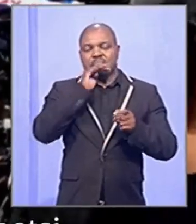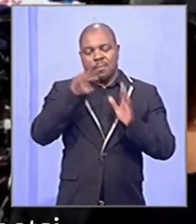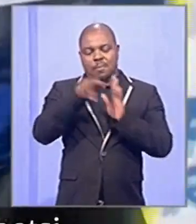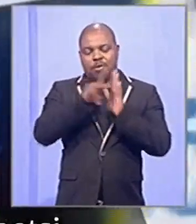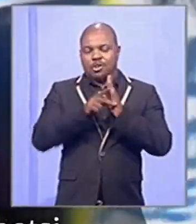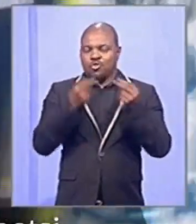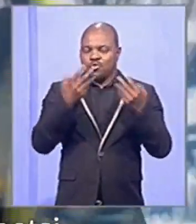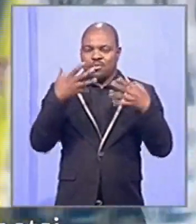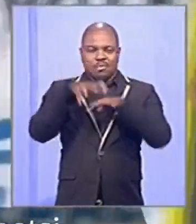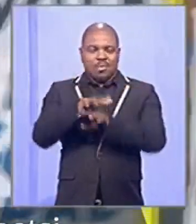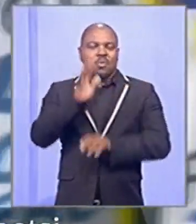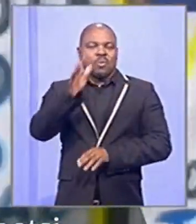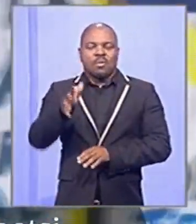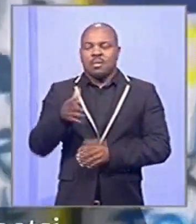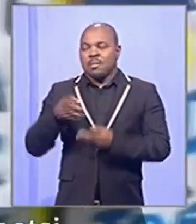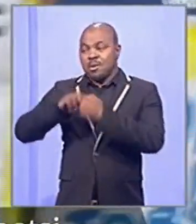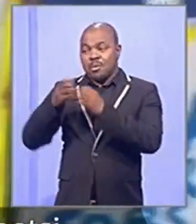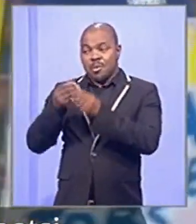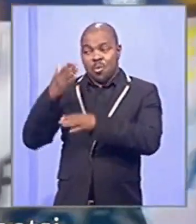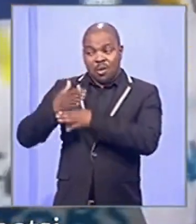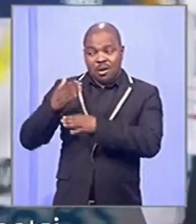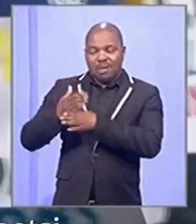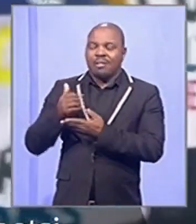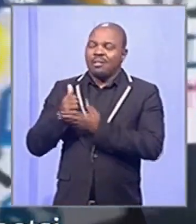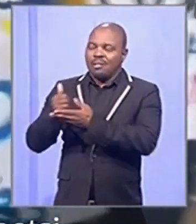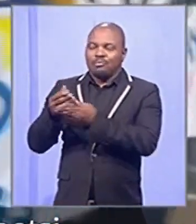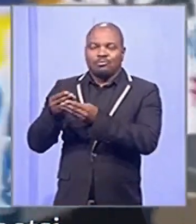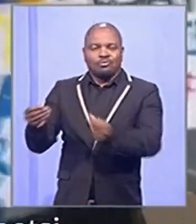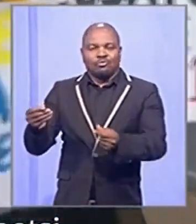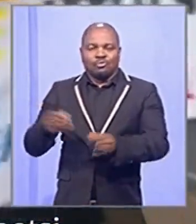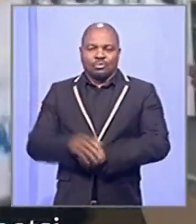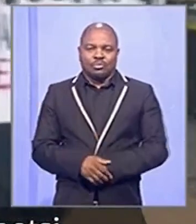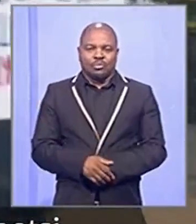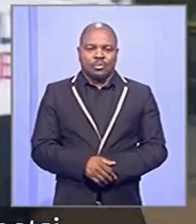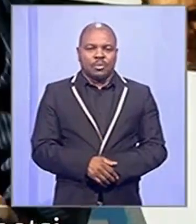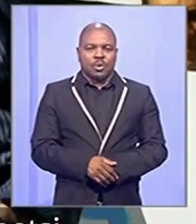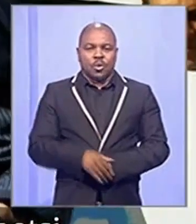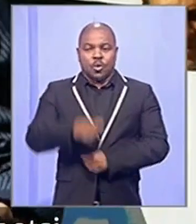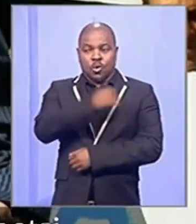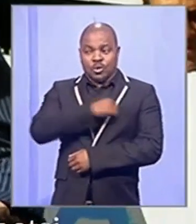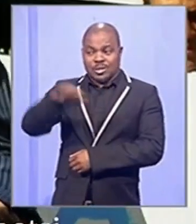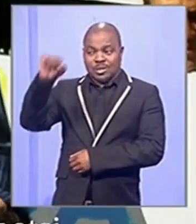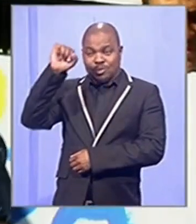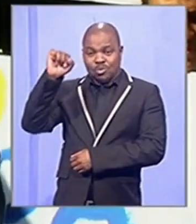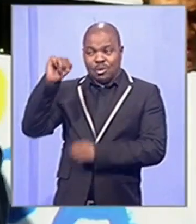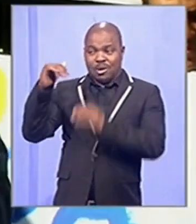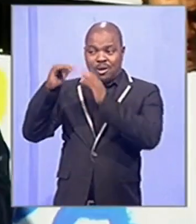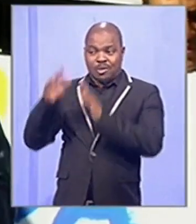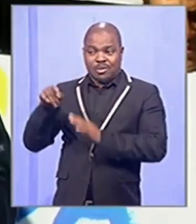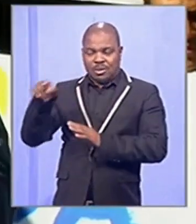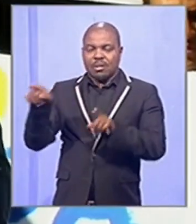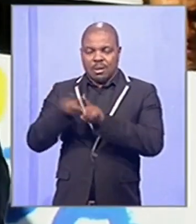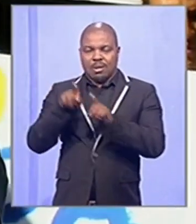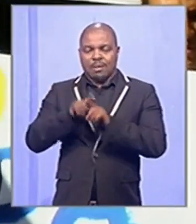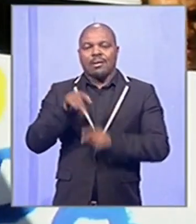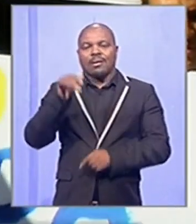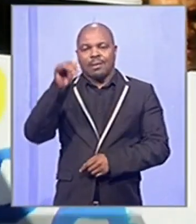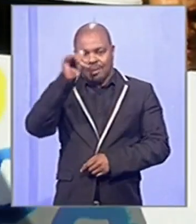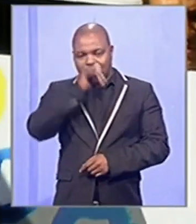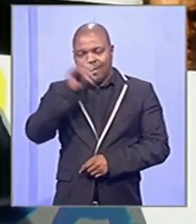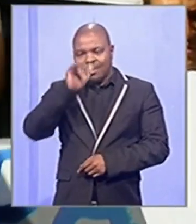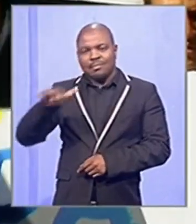Moetapele wa DA o re ebang ba ka kena pusong ba tlo kenya tshebetsong maano a matjha a tlong ho rarolla mathata a tlhokeho ya mesebetsi